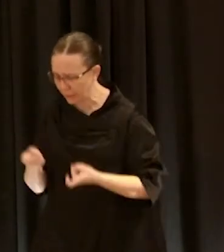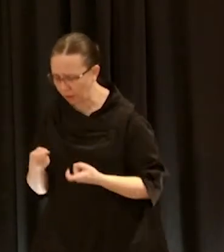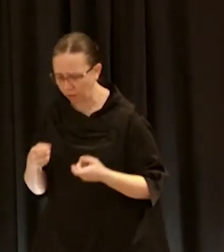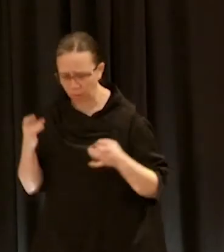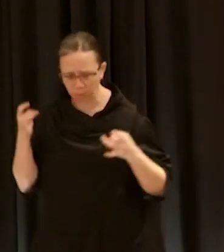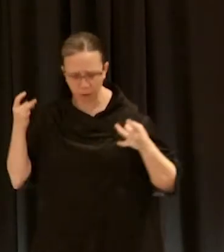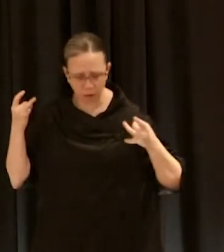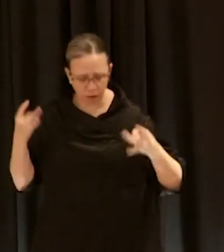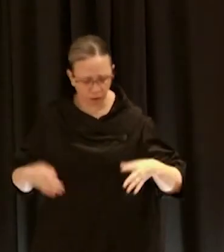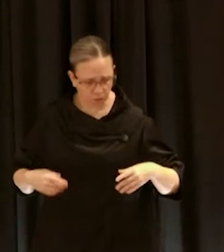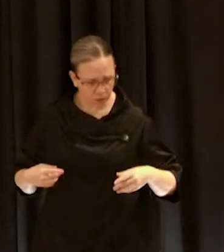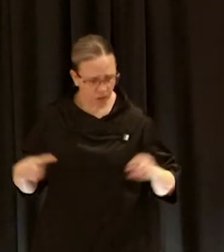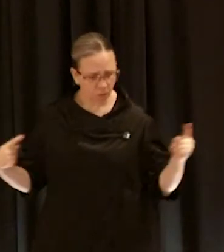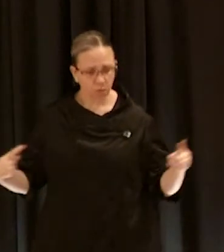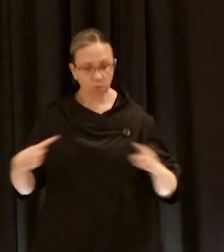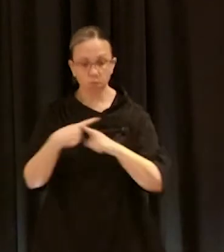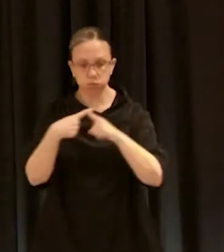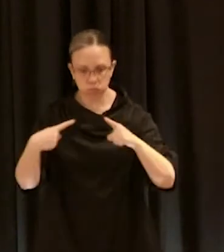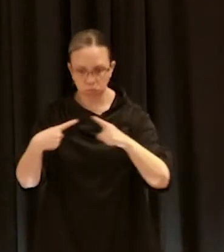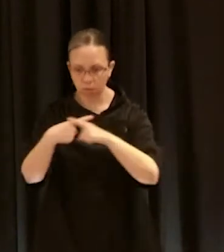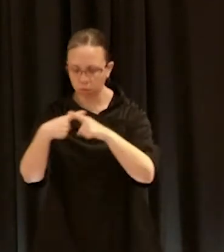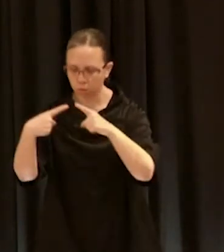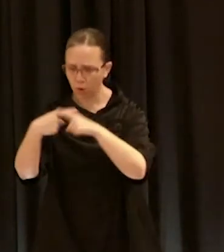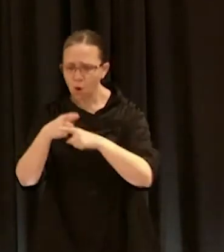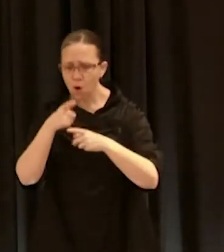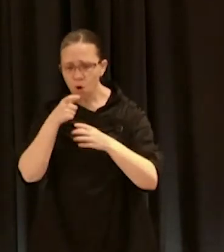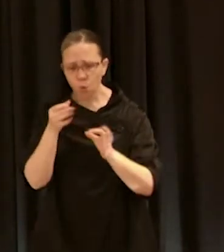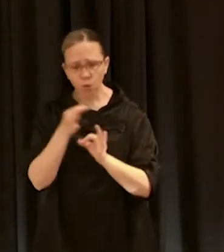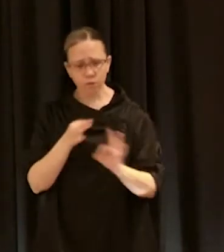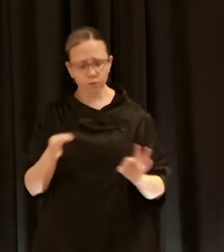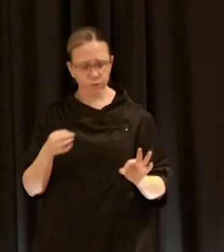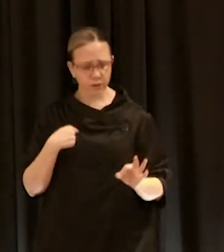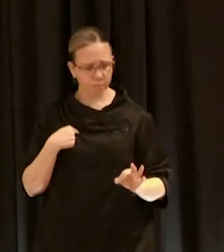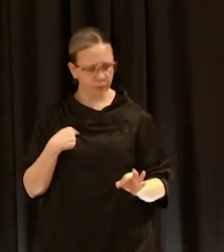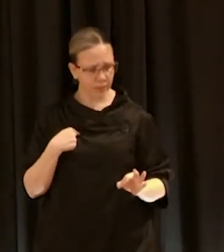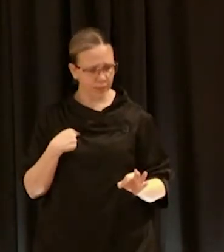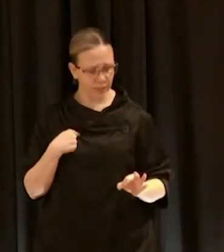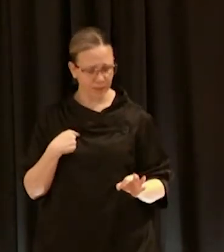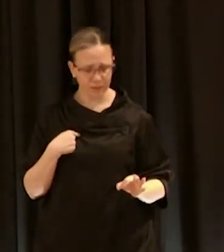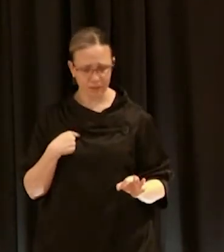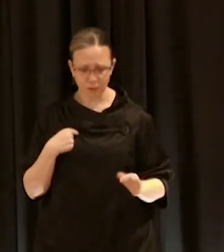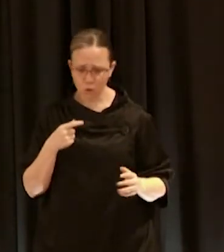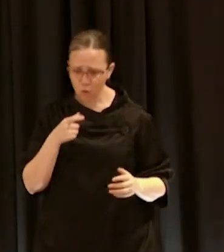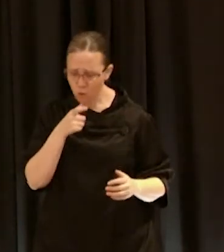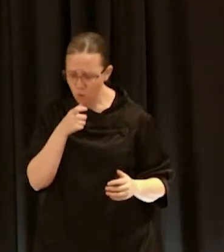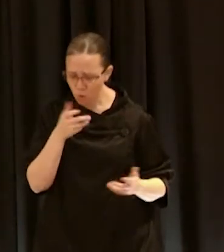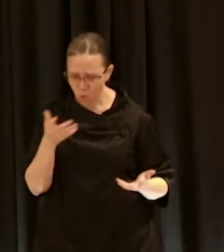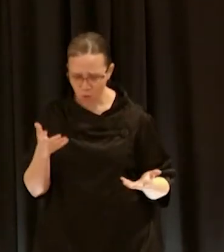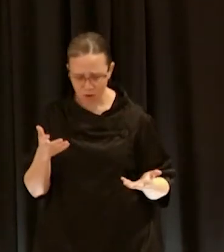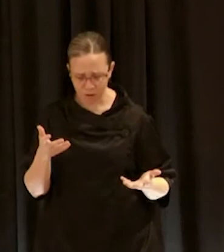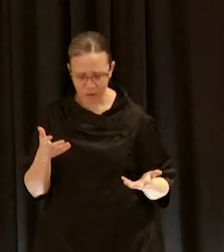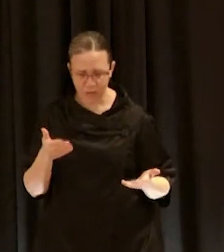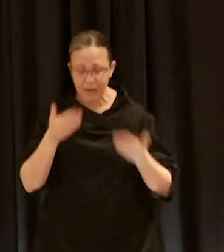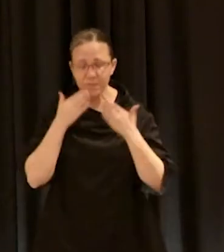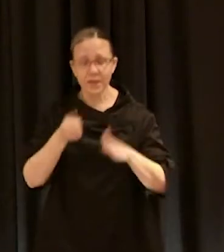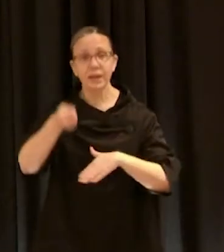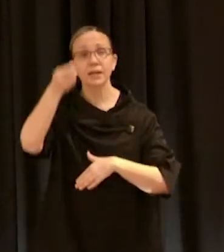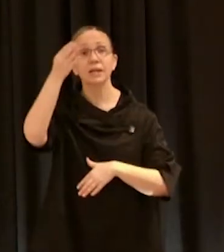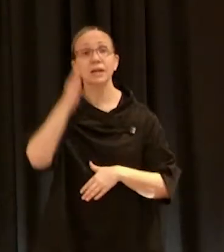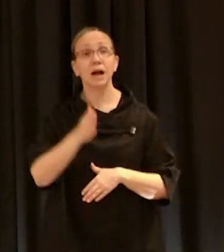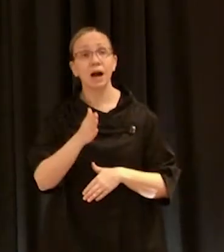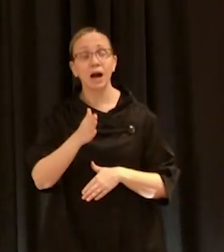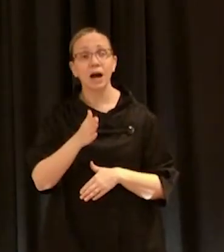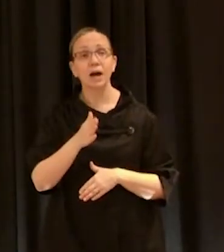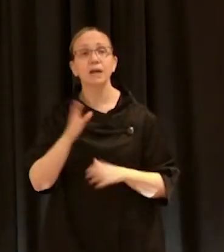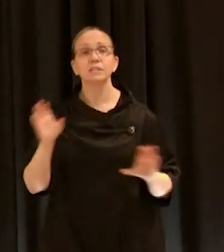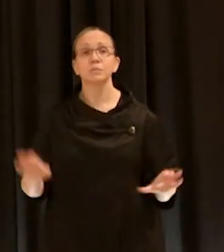a terrible predicament I am in. Who will free me from my slavery to this deadly, lowly, lower nature? Thank God. It